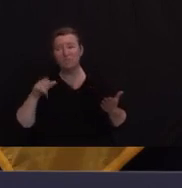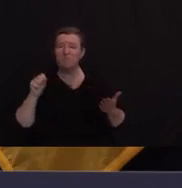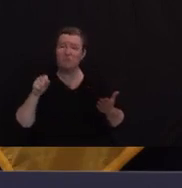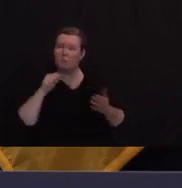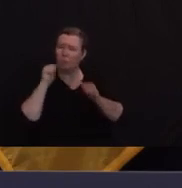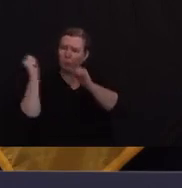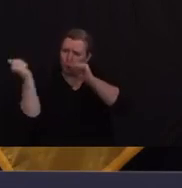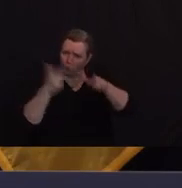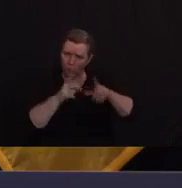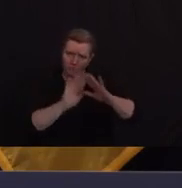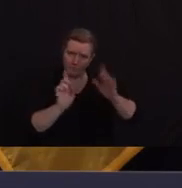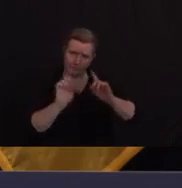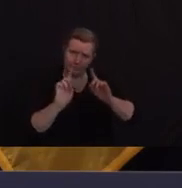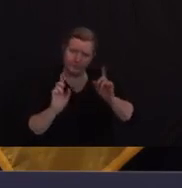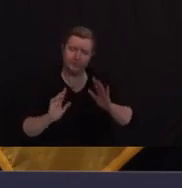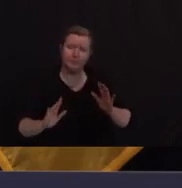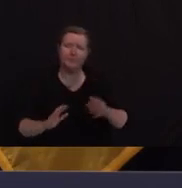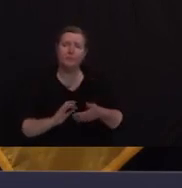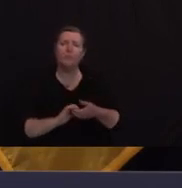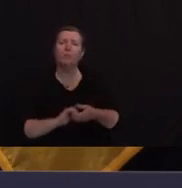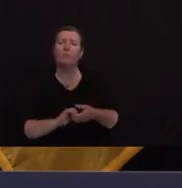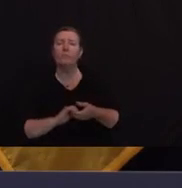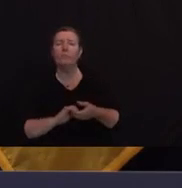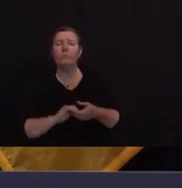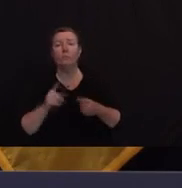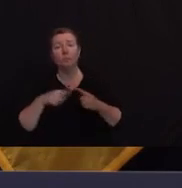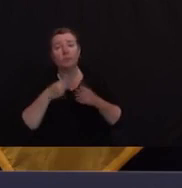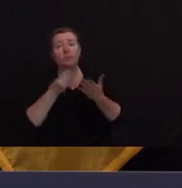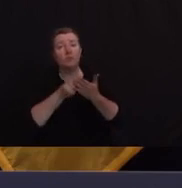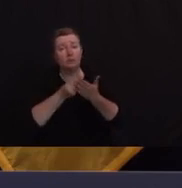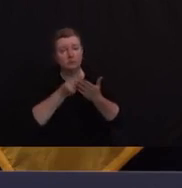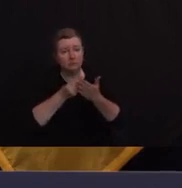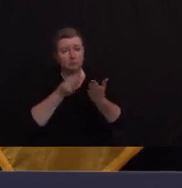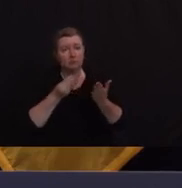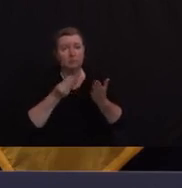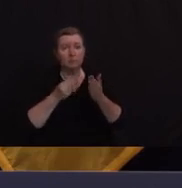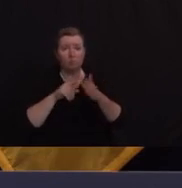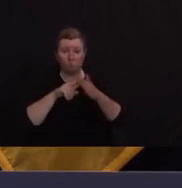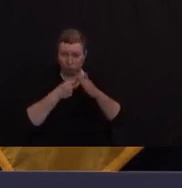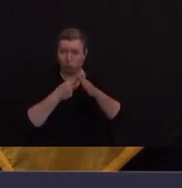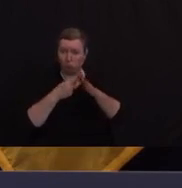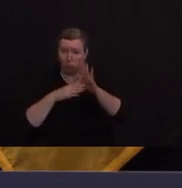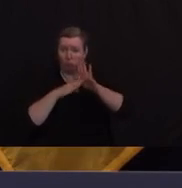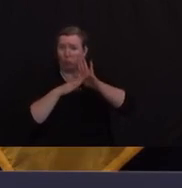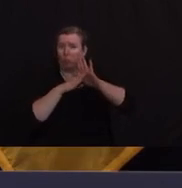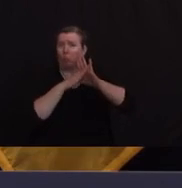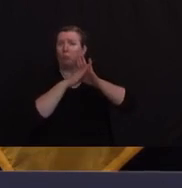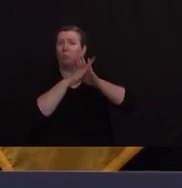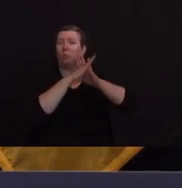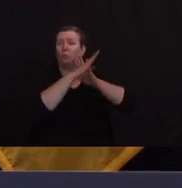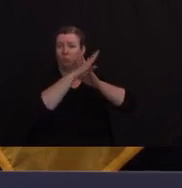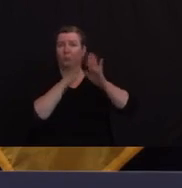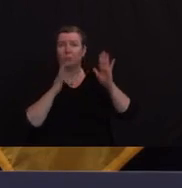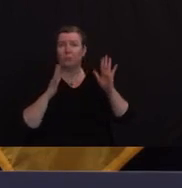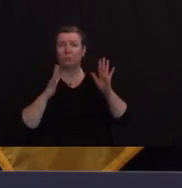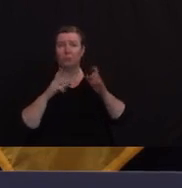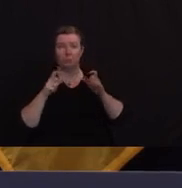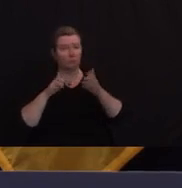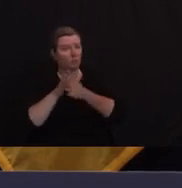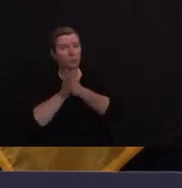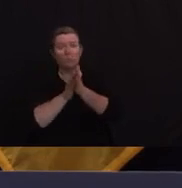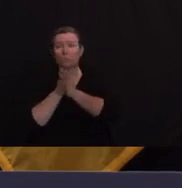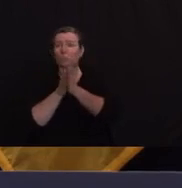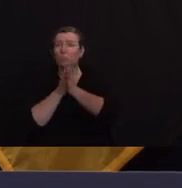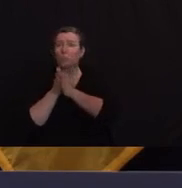several times, when an economy is going like this and taking off, there's a confidence. People are asking themselves, hey, wait a minute, why am I